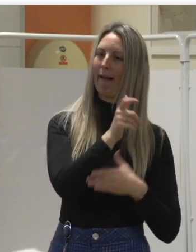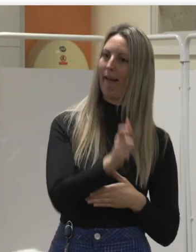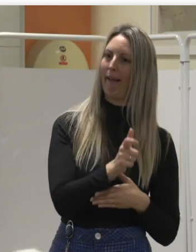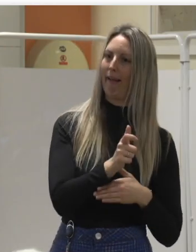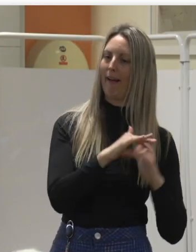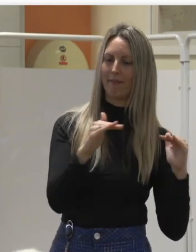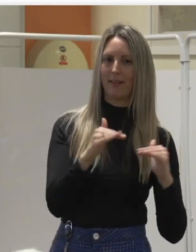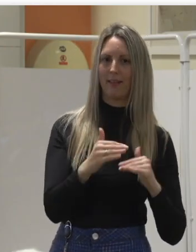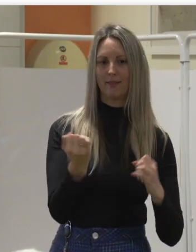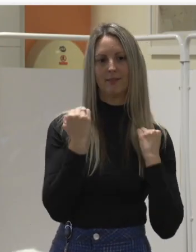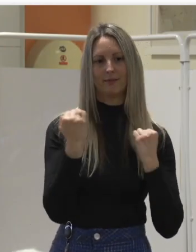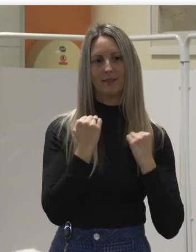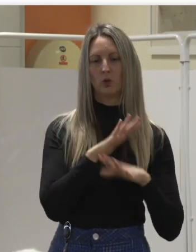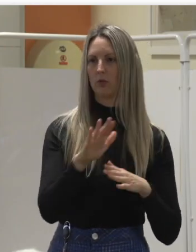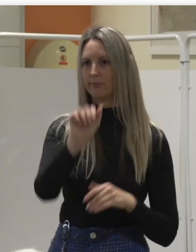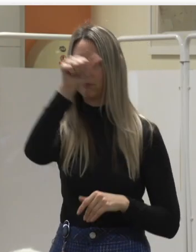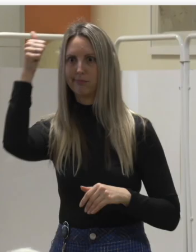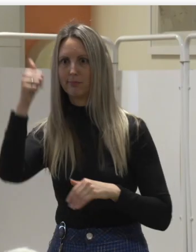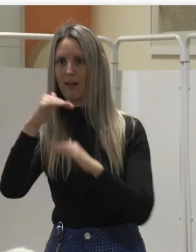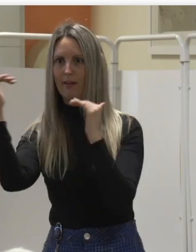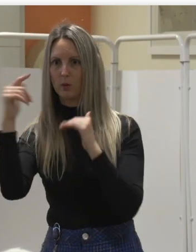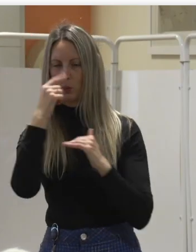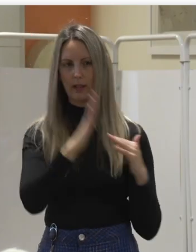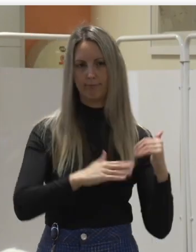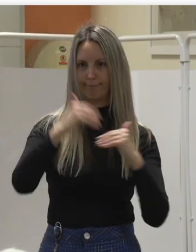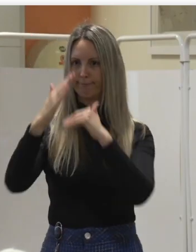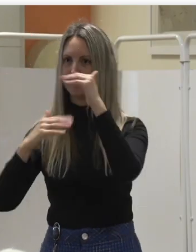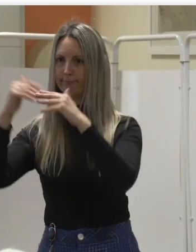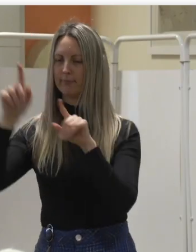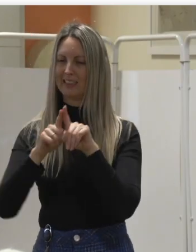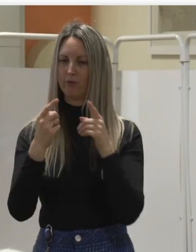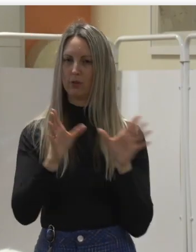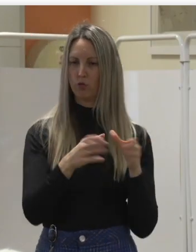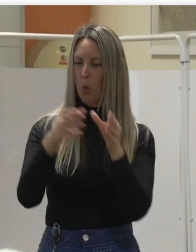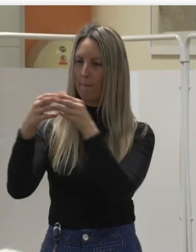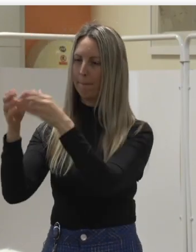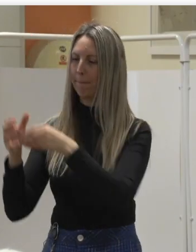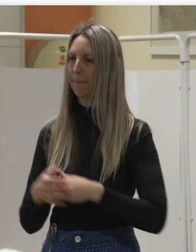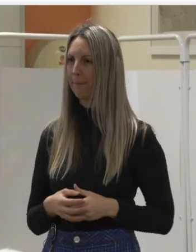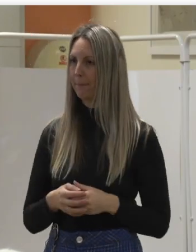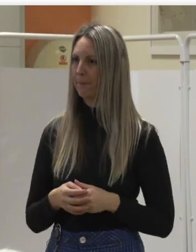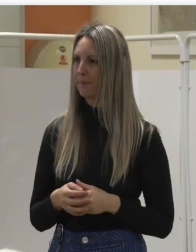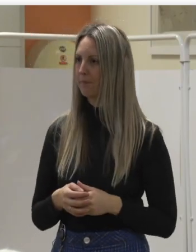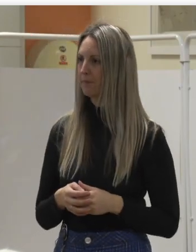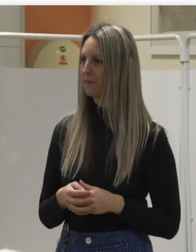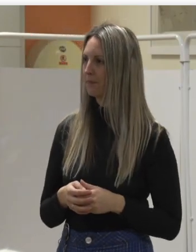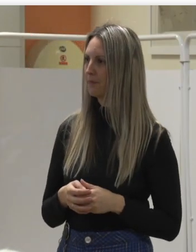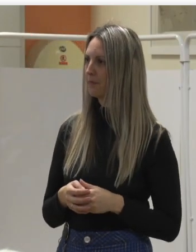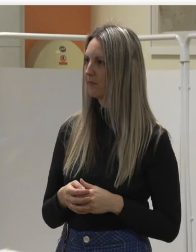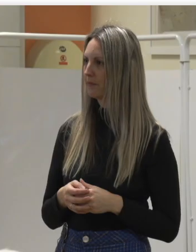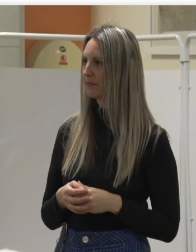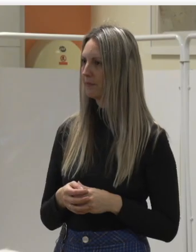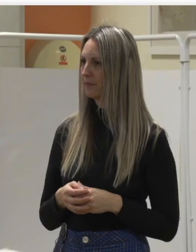or through your GP. There are other avenues which can be availed. which I think was